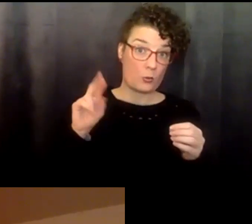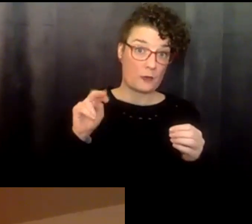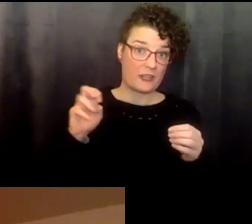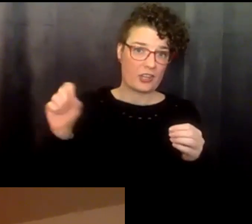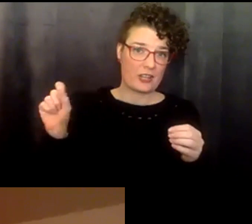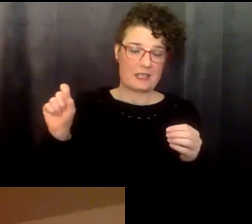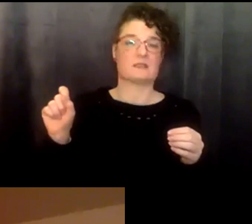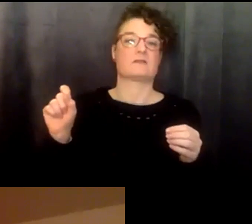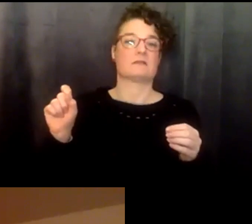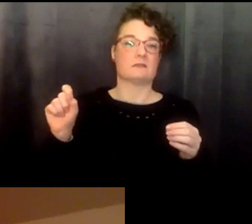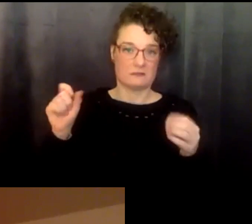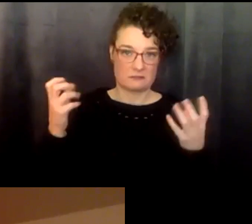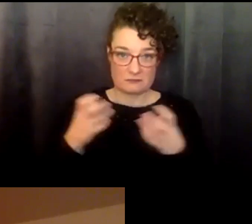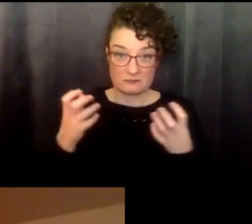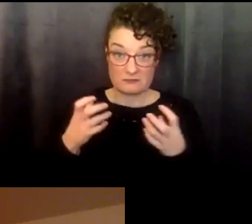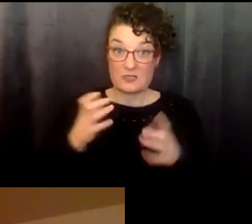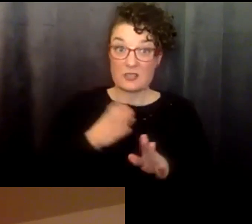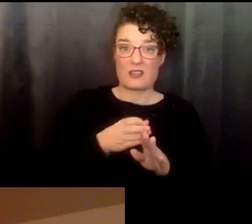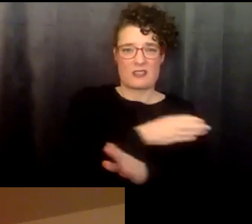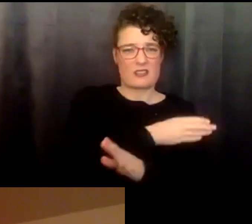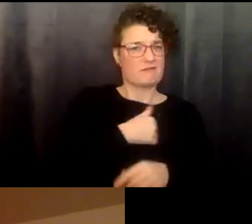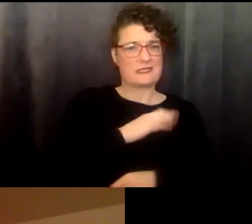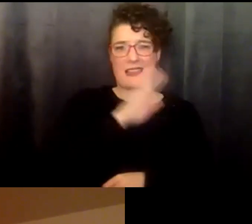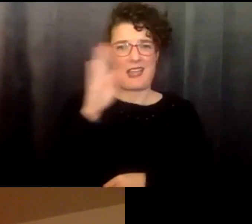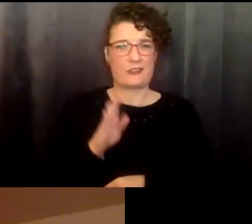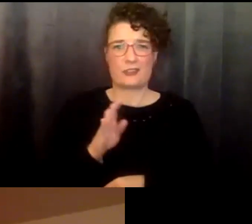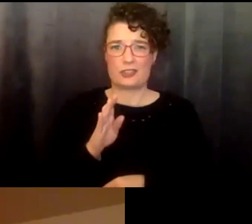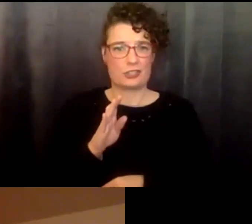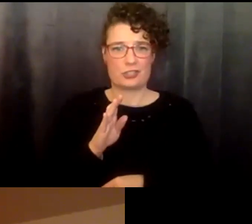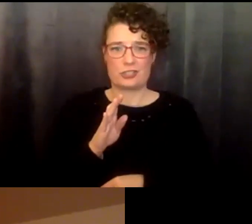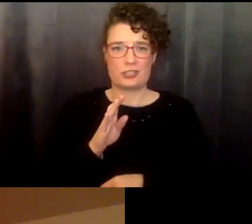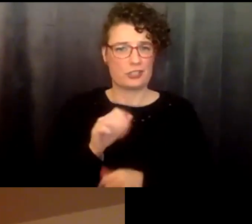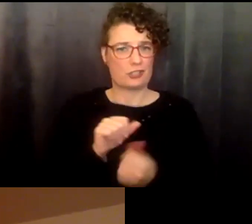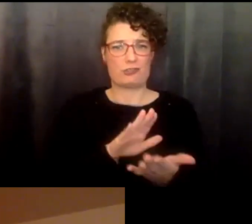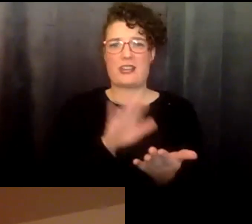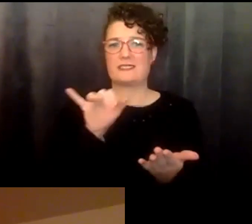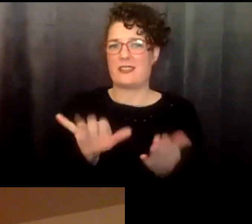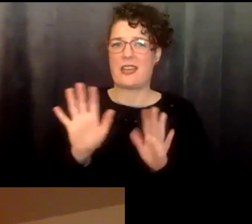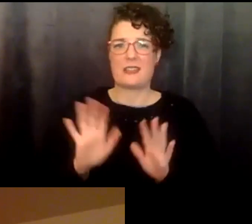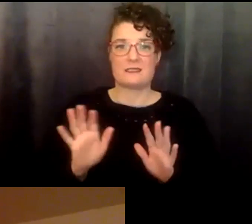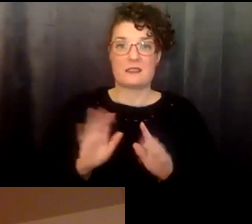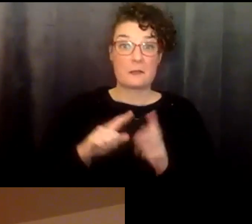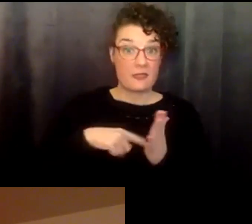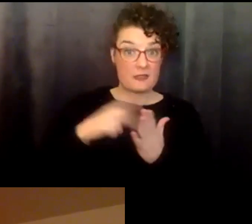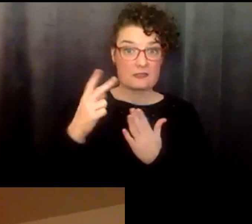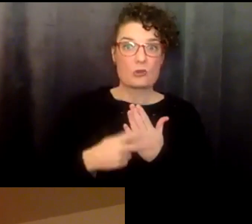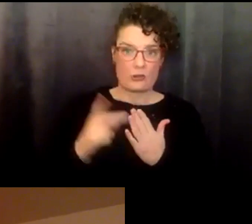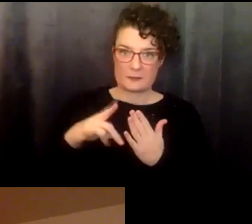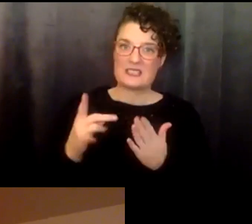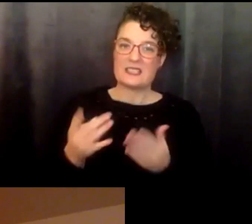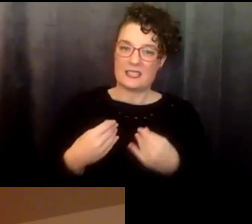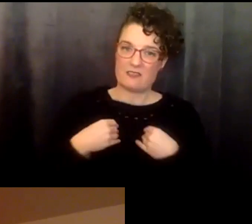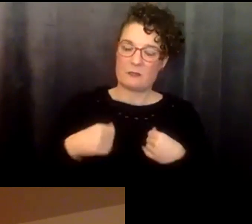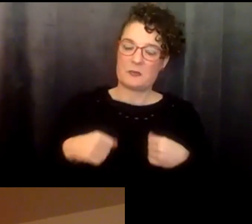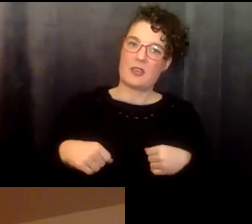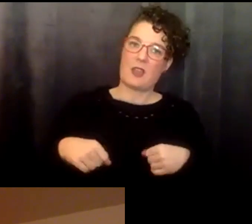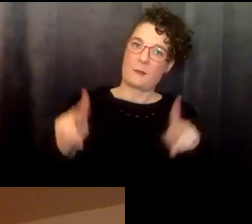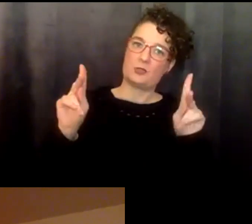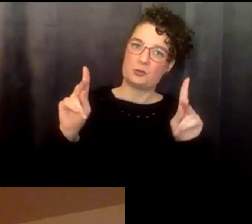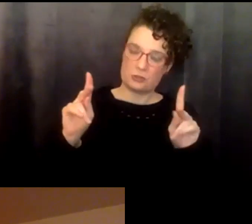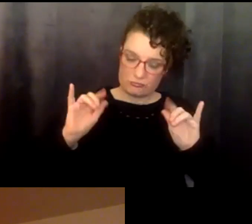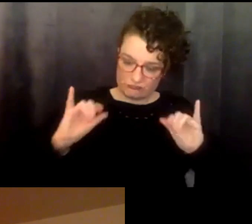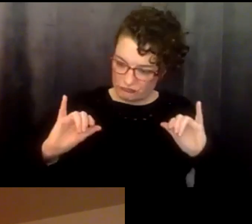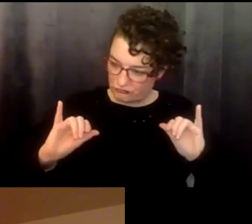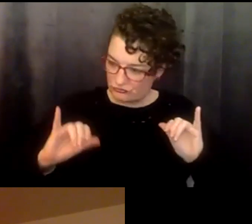But I think this program really gave me the opportunity to like find a space where I could do that, be